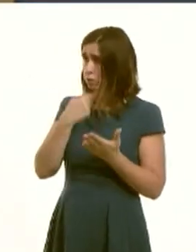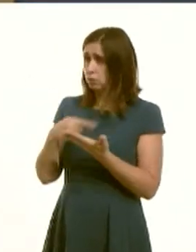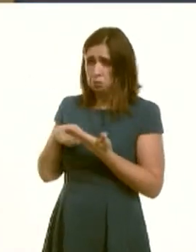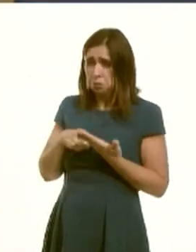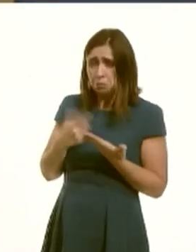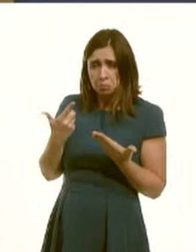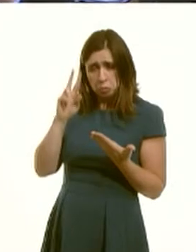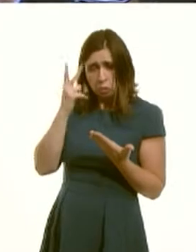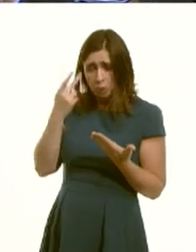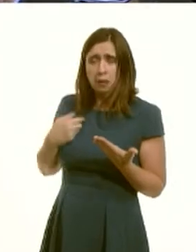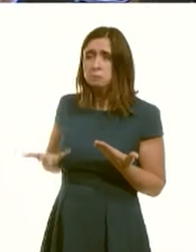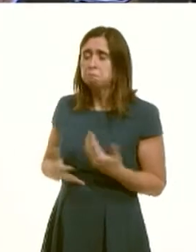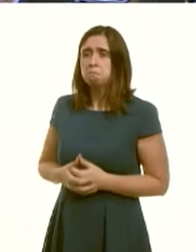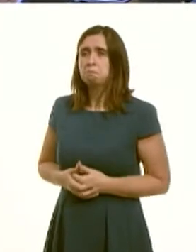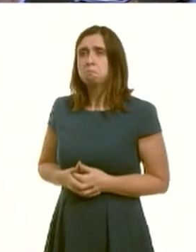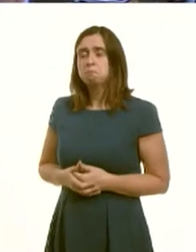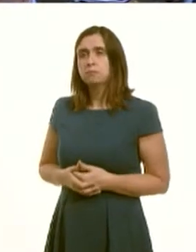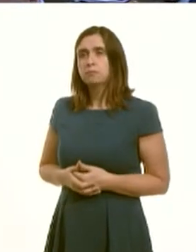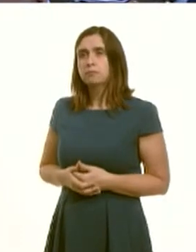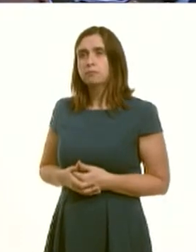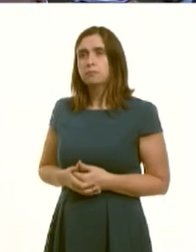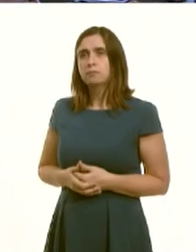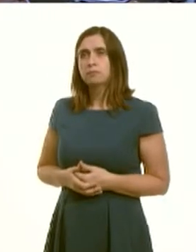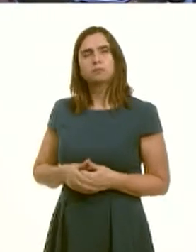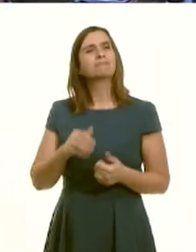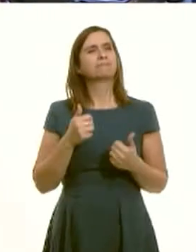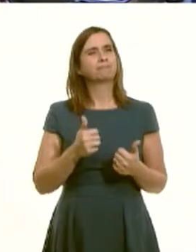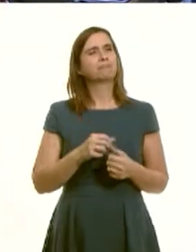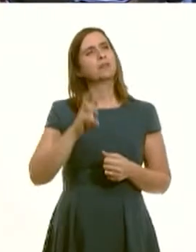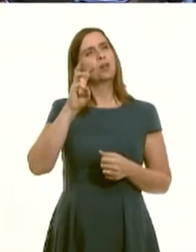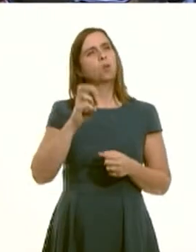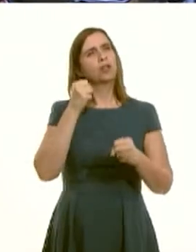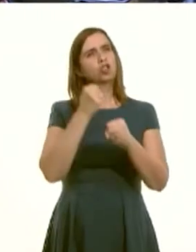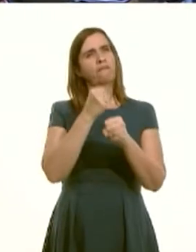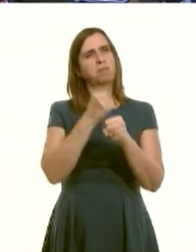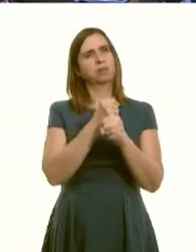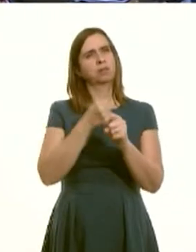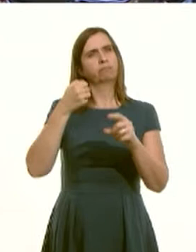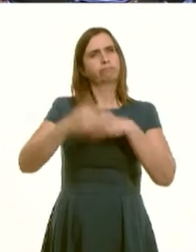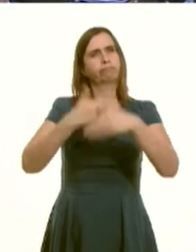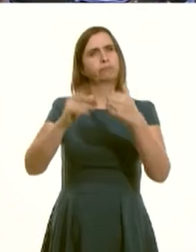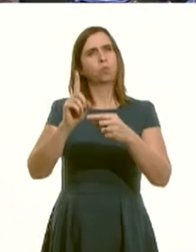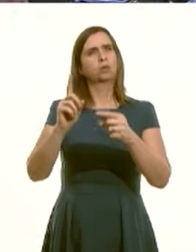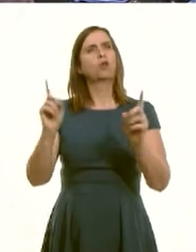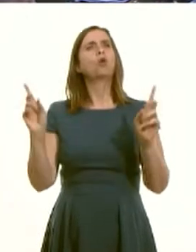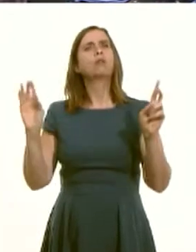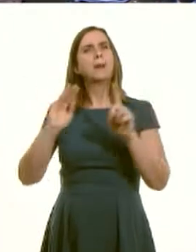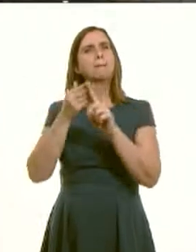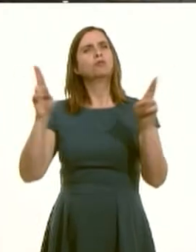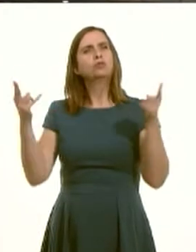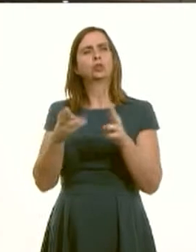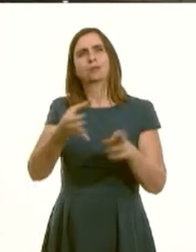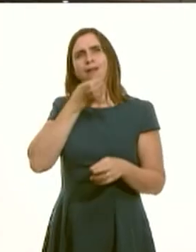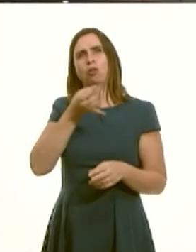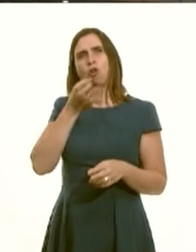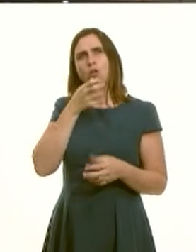Question 8, Sandy Mullies. Thank you, Presiding Officer. What action is the Welsh Government taking to reduce alcohol consumption in Wales? Well, we've taken a wide